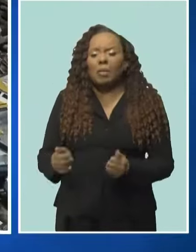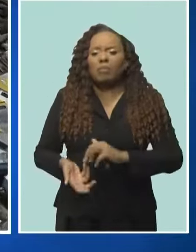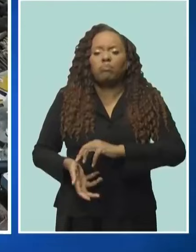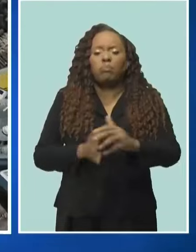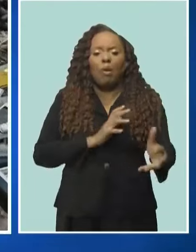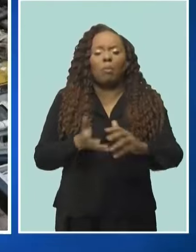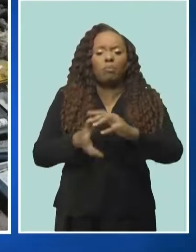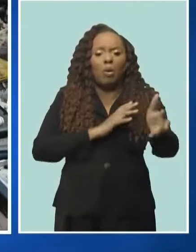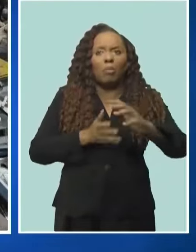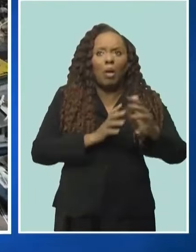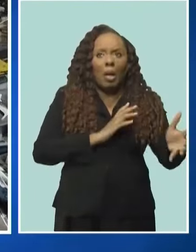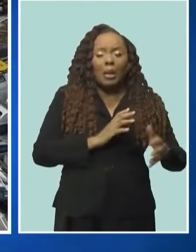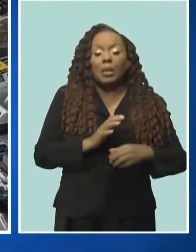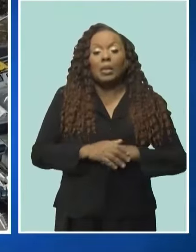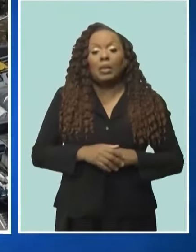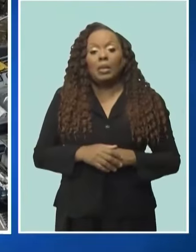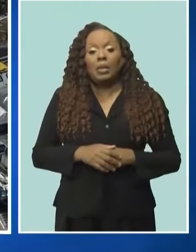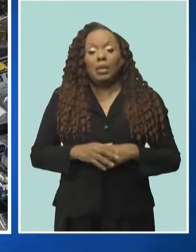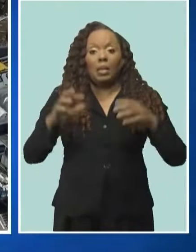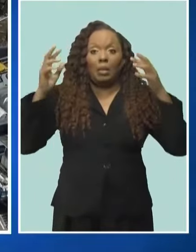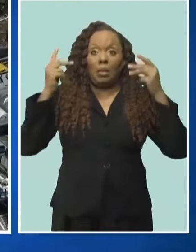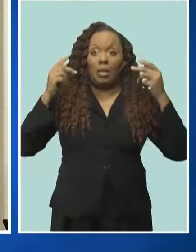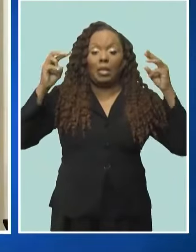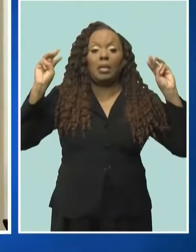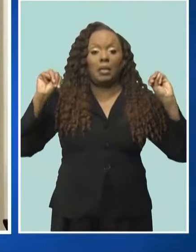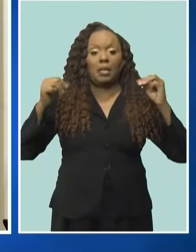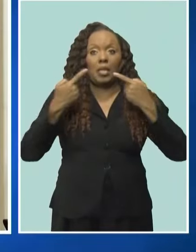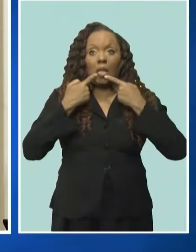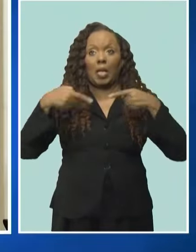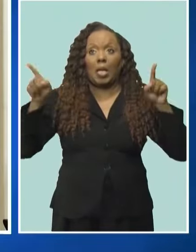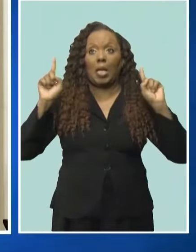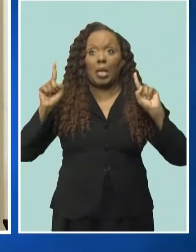industry. This announcement is coming from Prime Minister Mia Amor